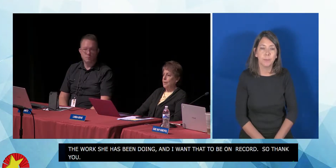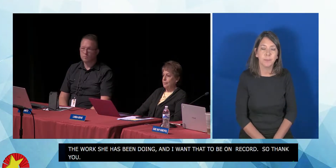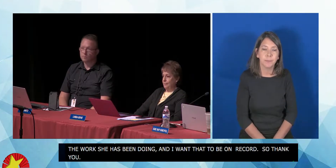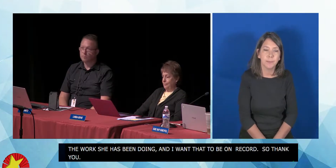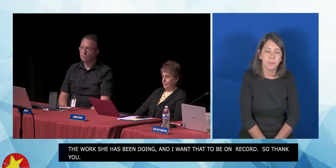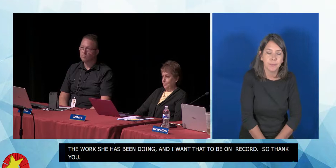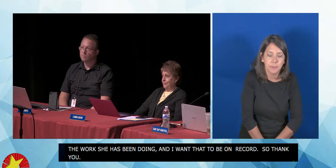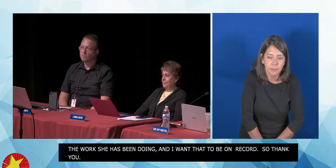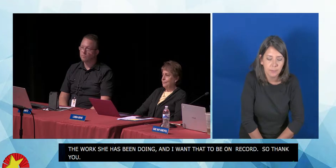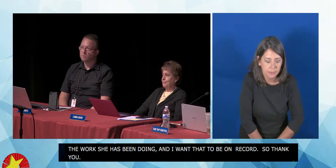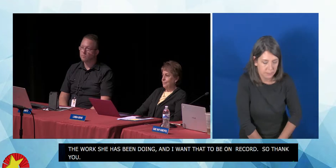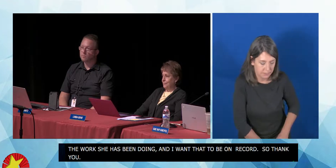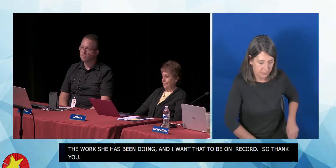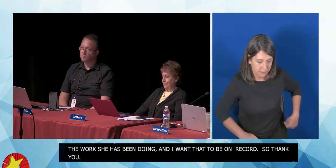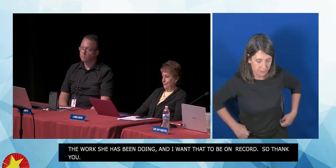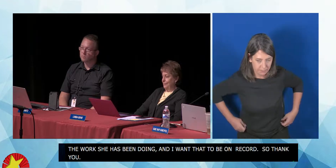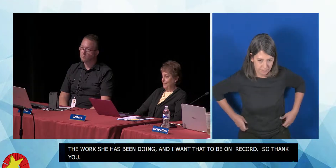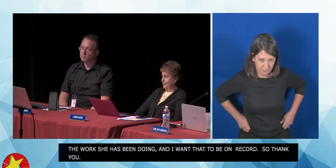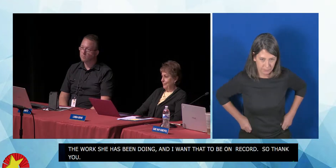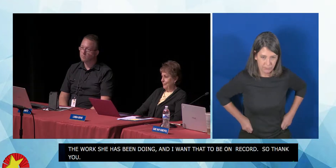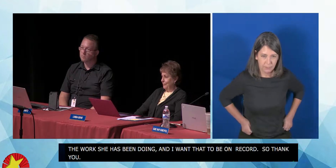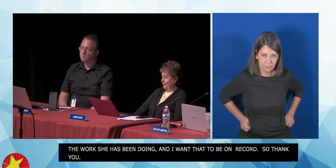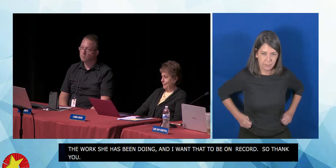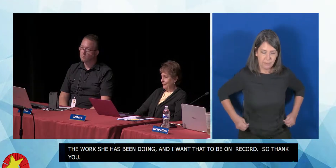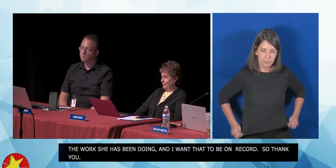This is Superintendent